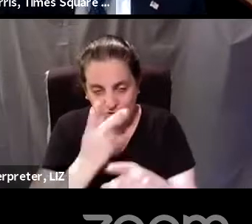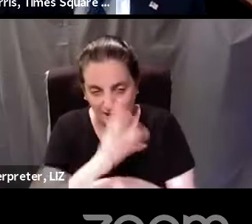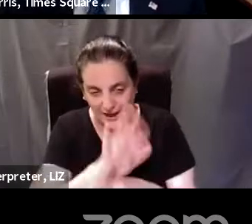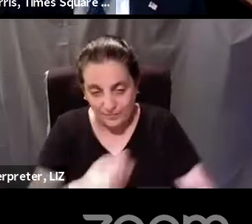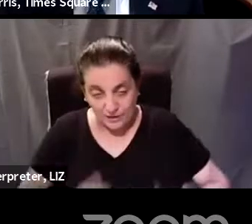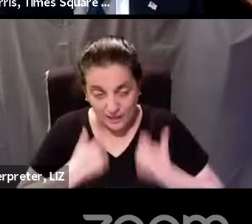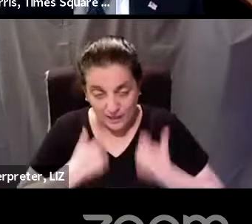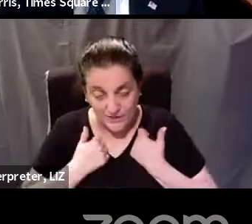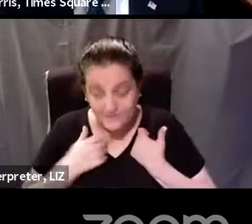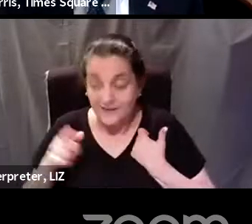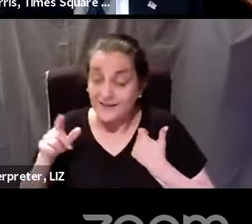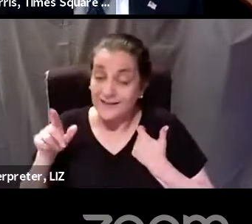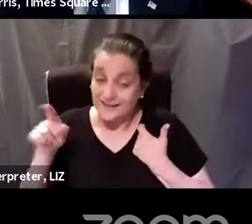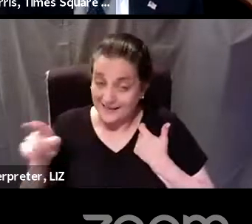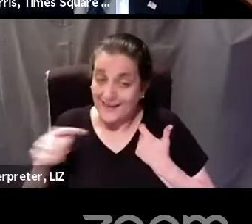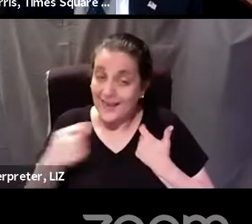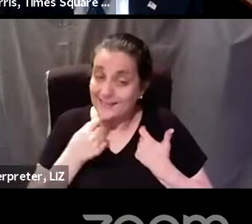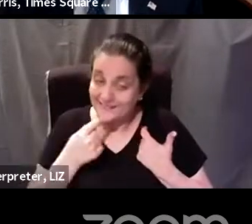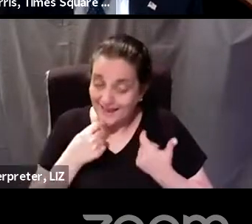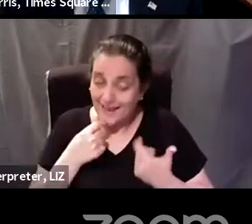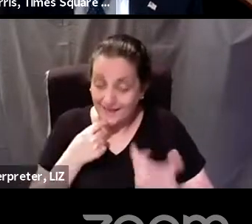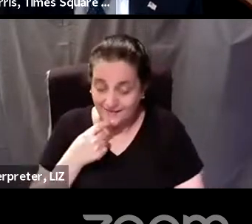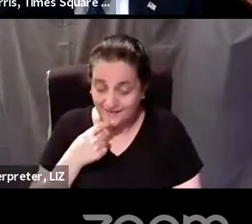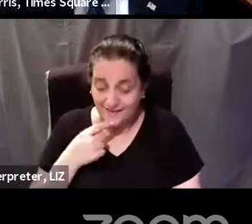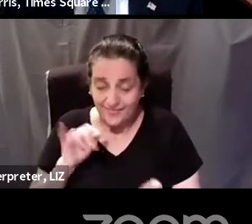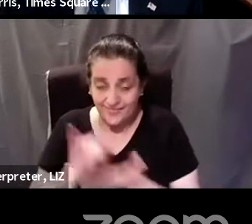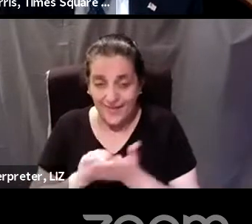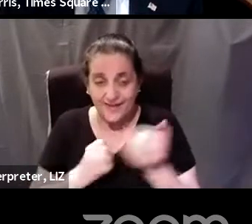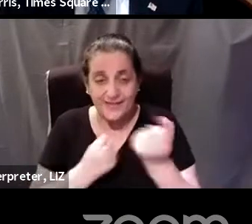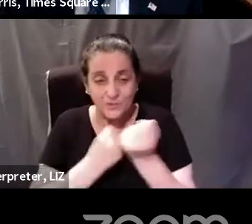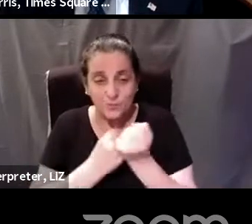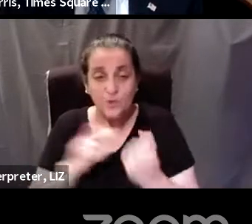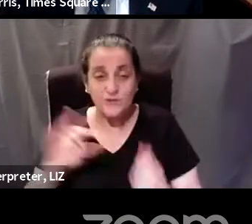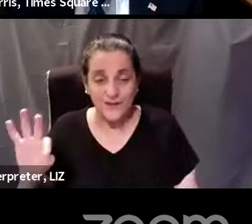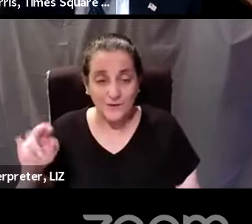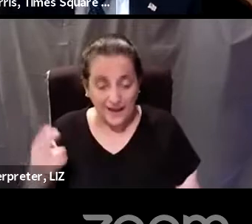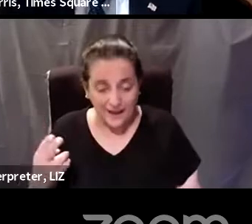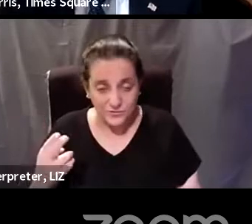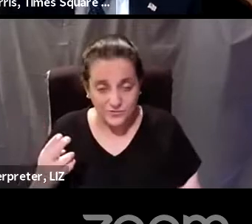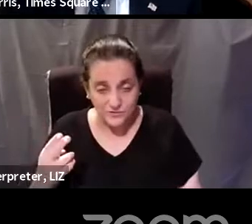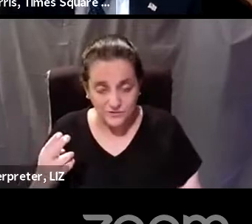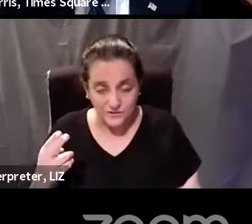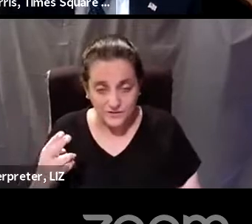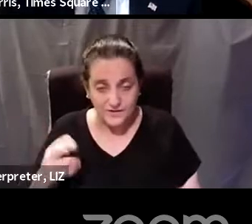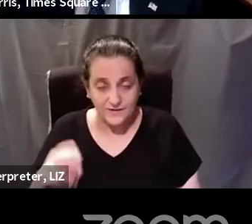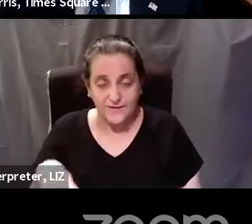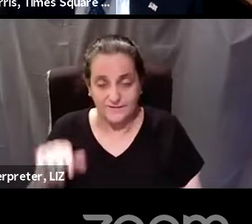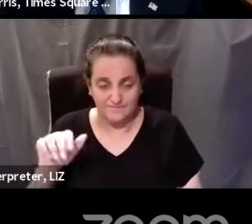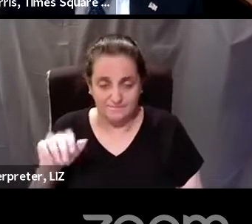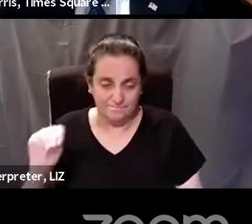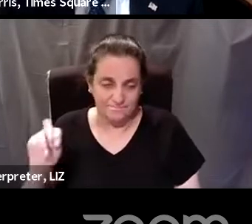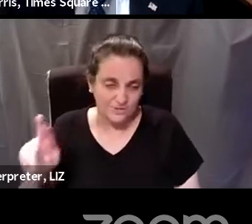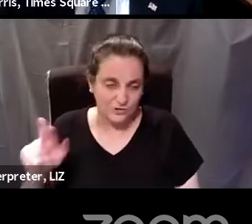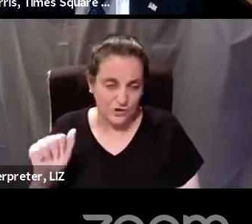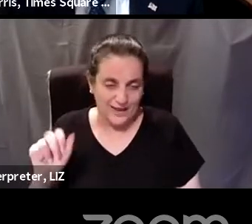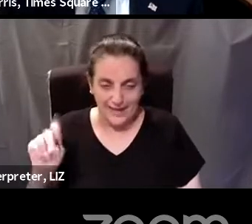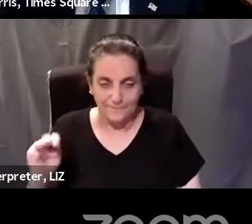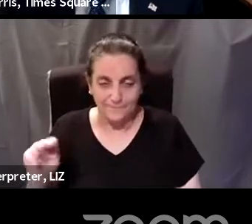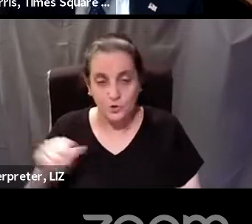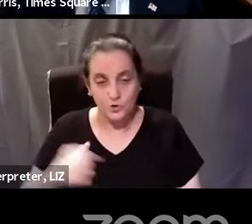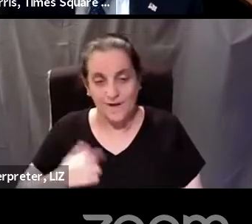he's behind with his support of Fountain House. So, you know, I'm optimistic. Thank